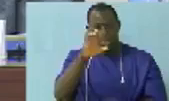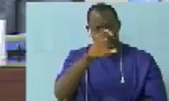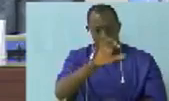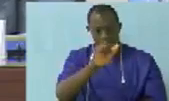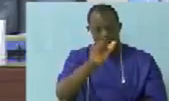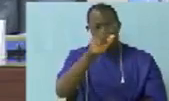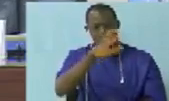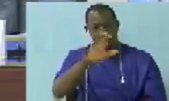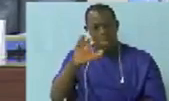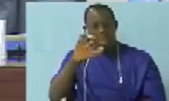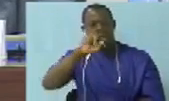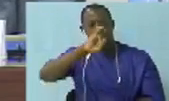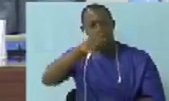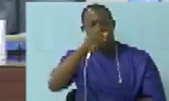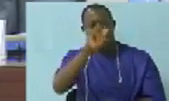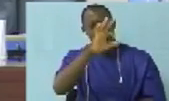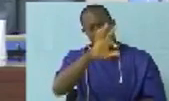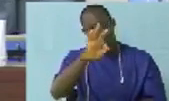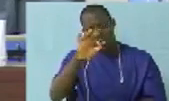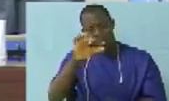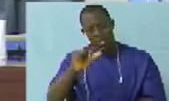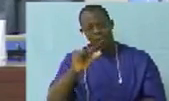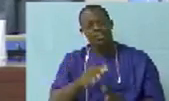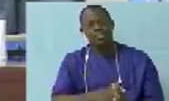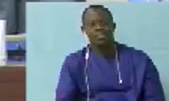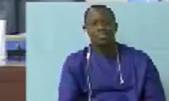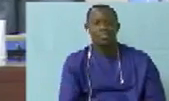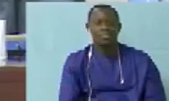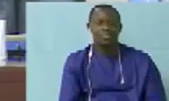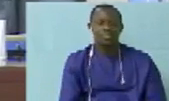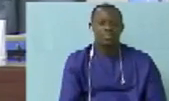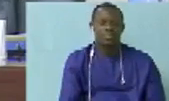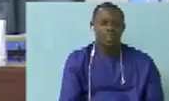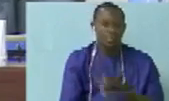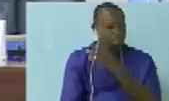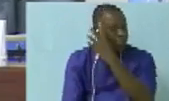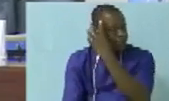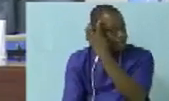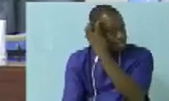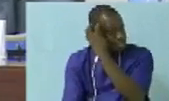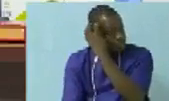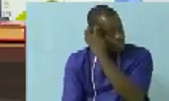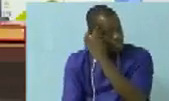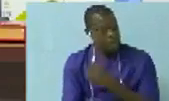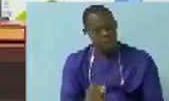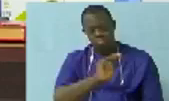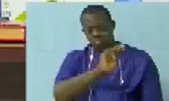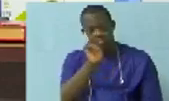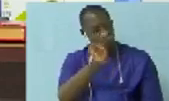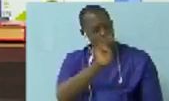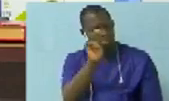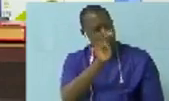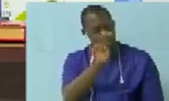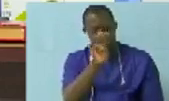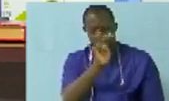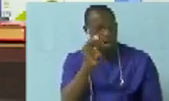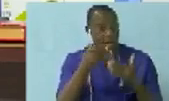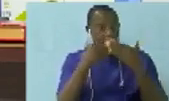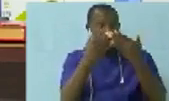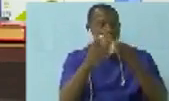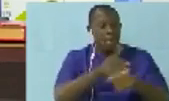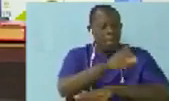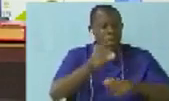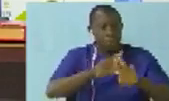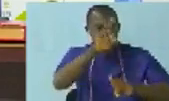itani Lantombo tema aning kuma kama men fana tabede itani Babu Karjata tema for en ba. No, I did not tell them at the panel. And more for